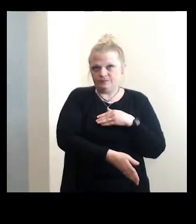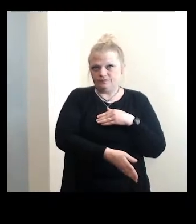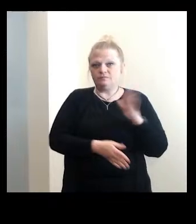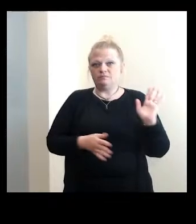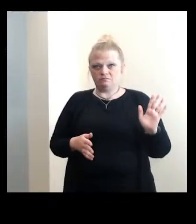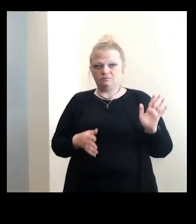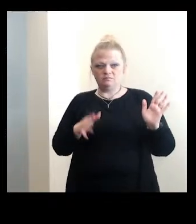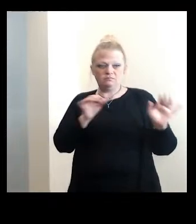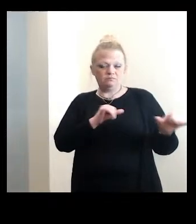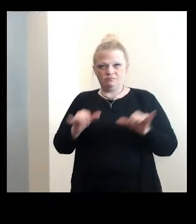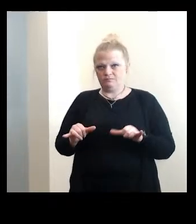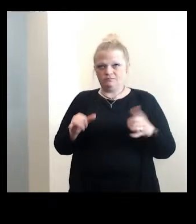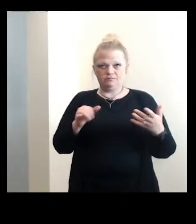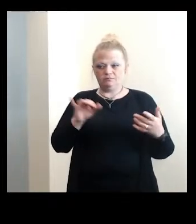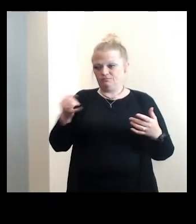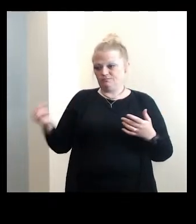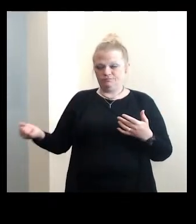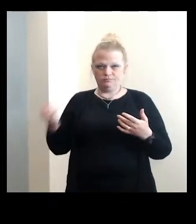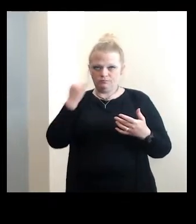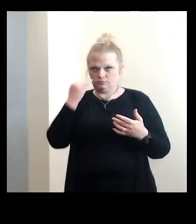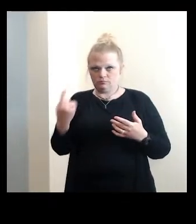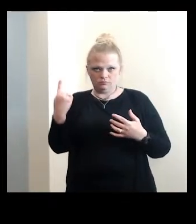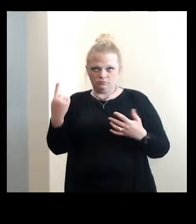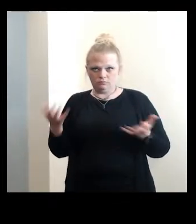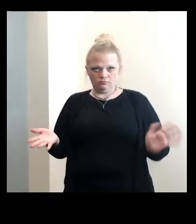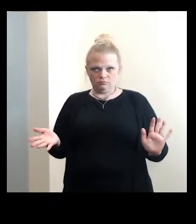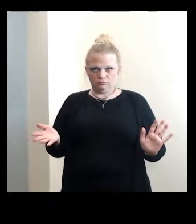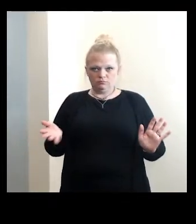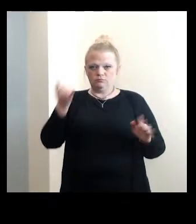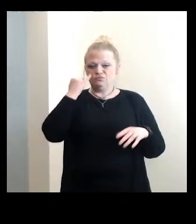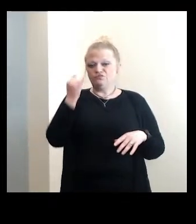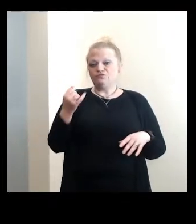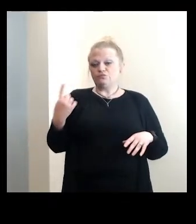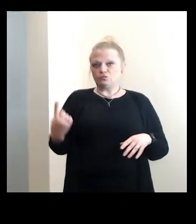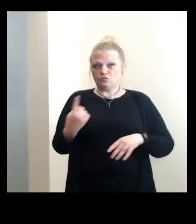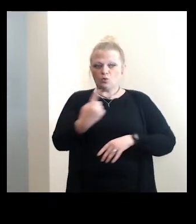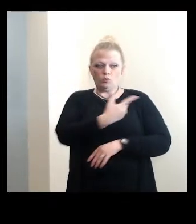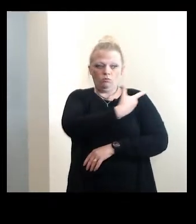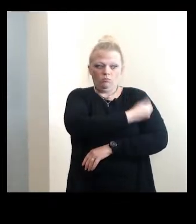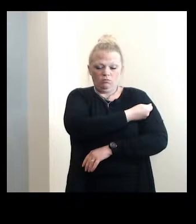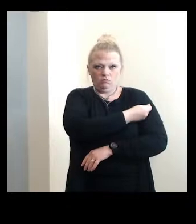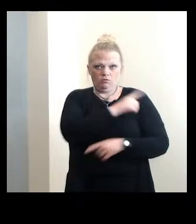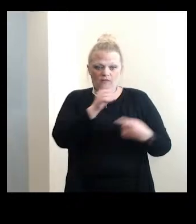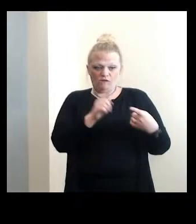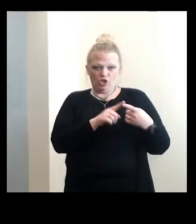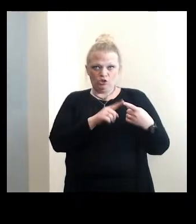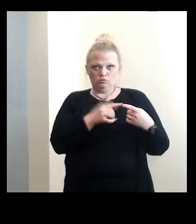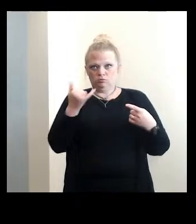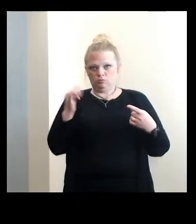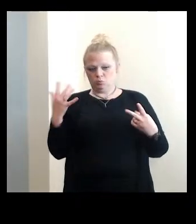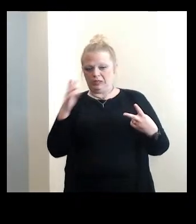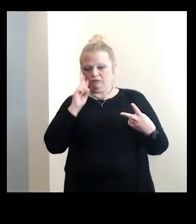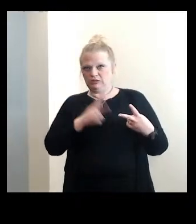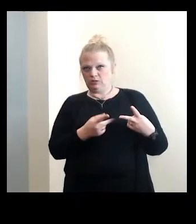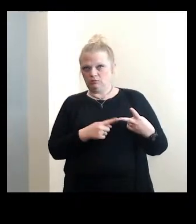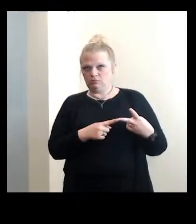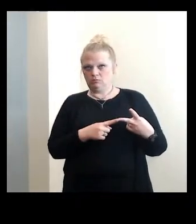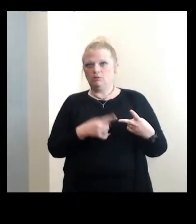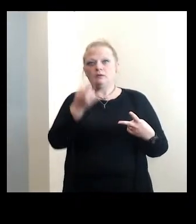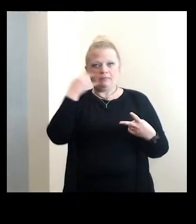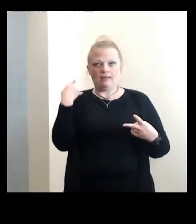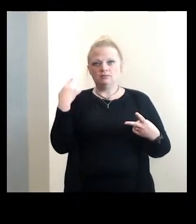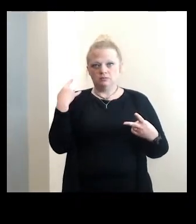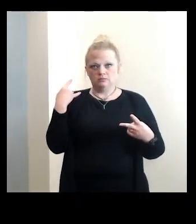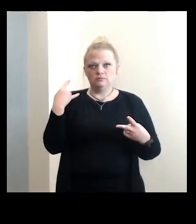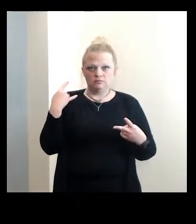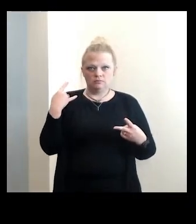thing Johnson & Johnson, if it's a one shot. If you've gotten one dose of Pfizer and you're still waiting for your second dose, you should still be